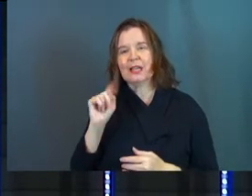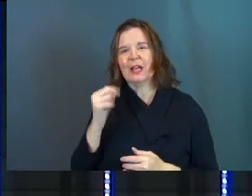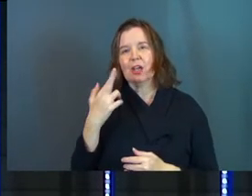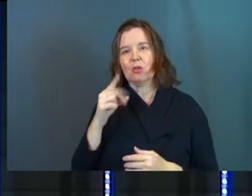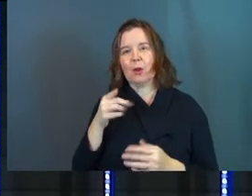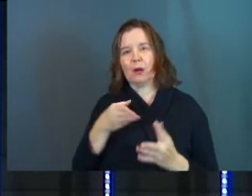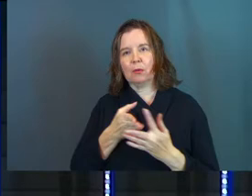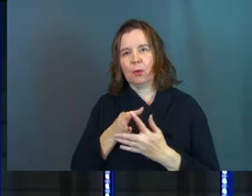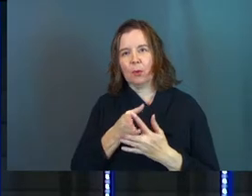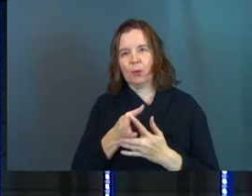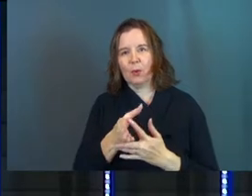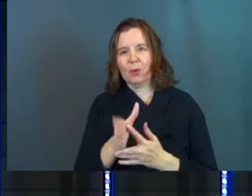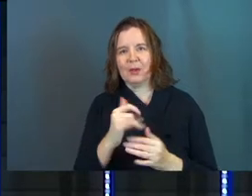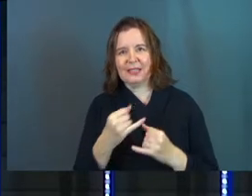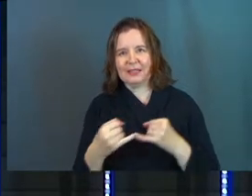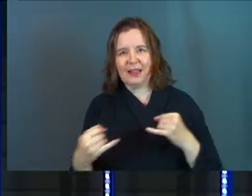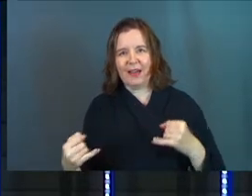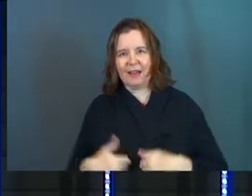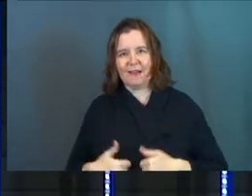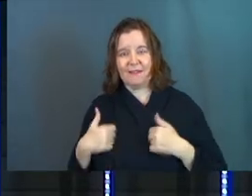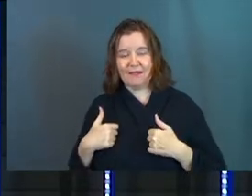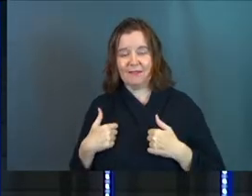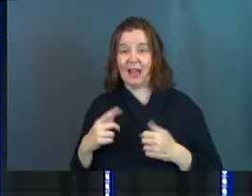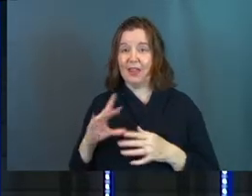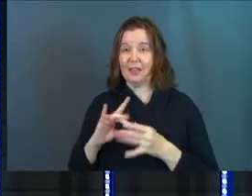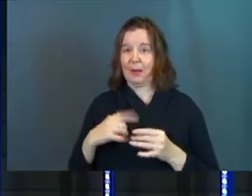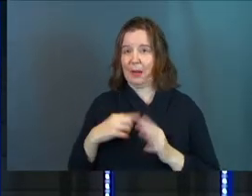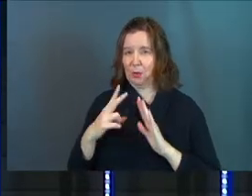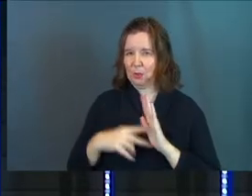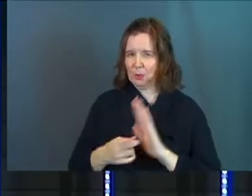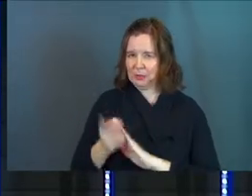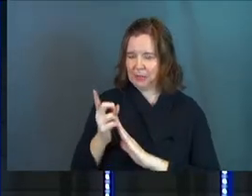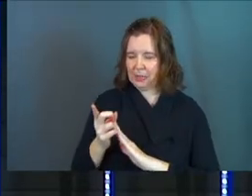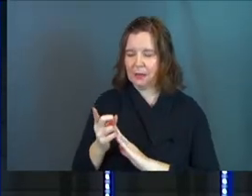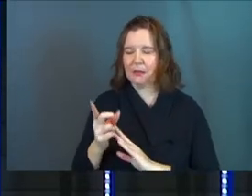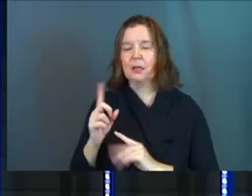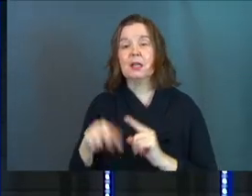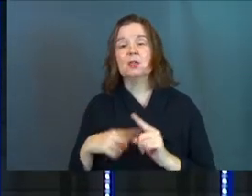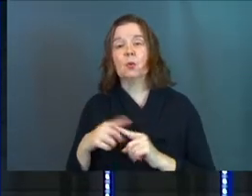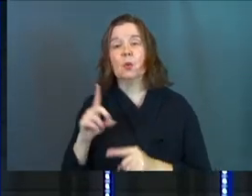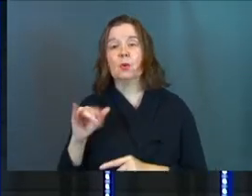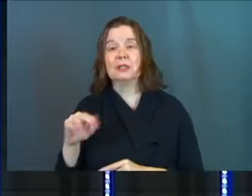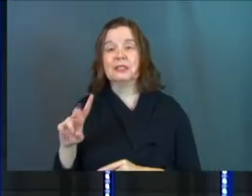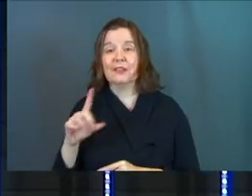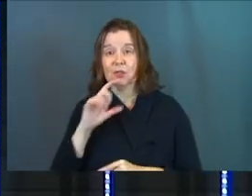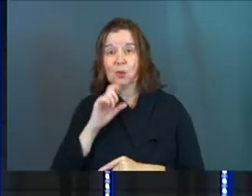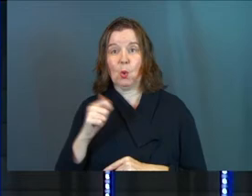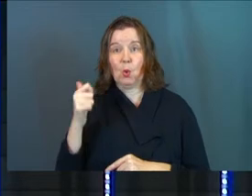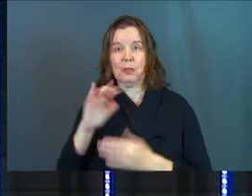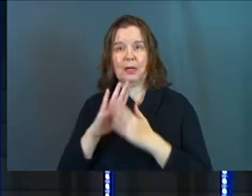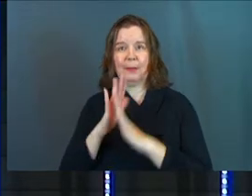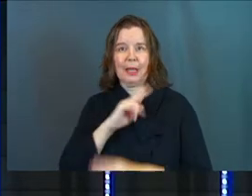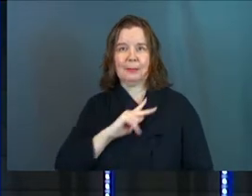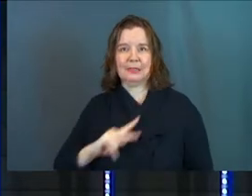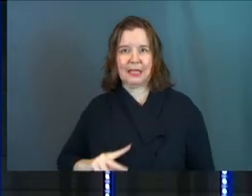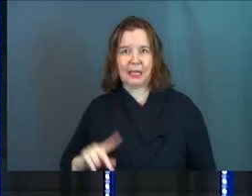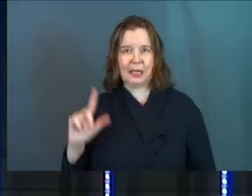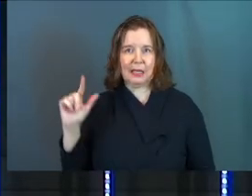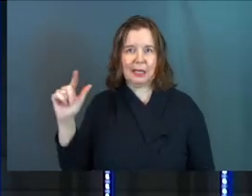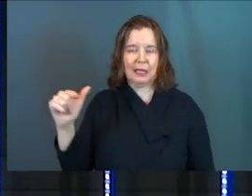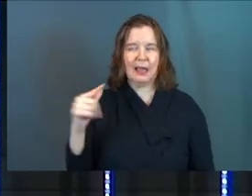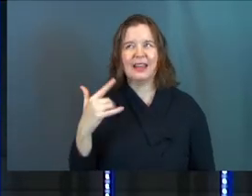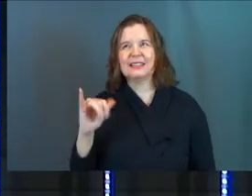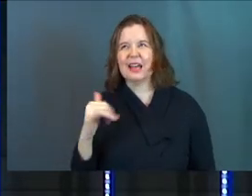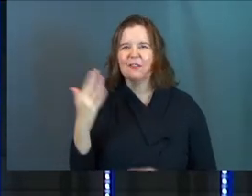life. There's a spot that happens, I'm going to read to you in a second. It's when David's older and he becomes king,